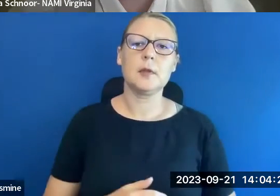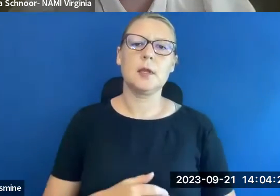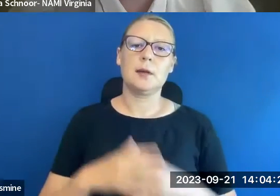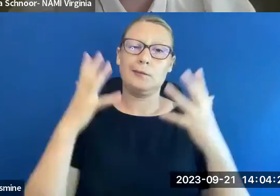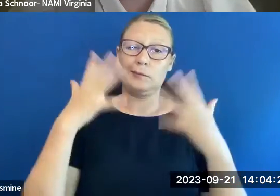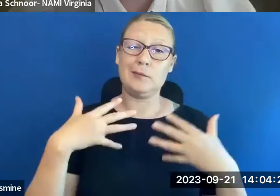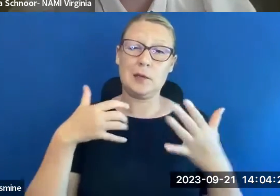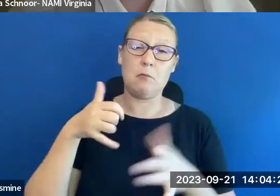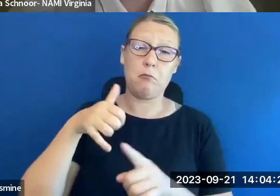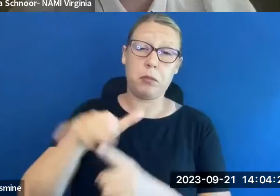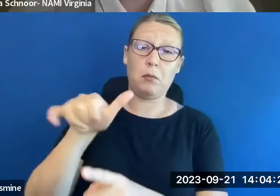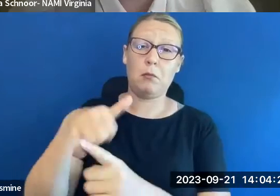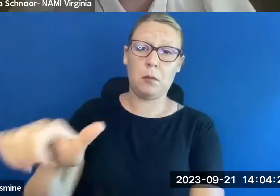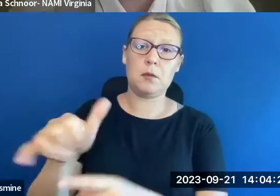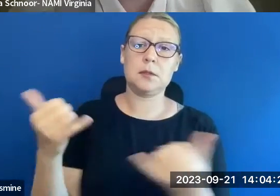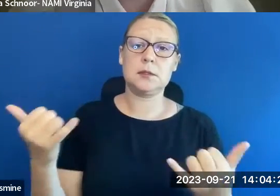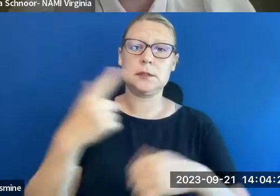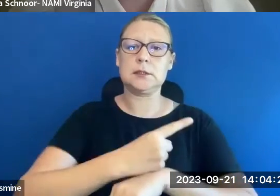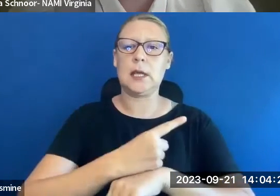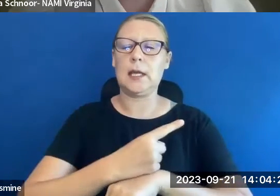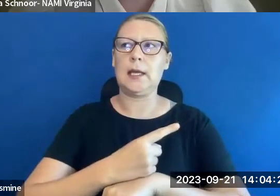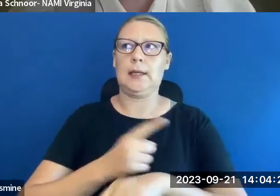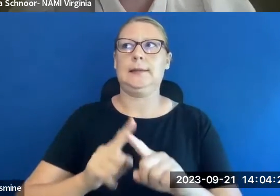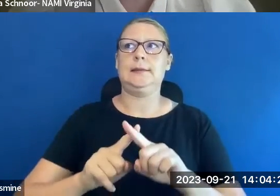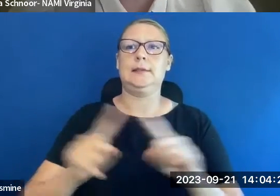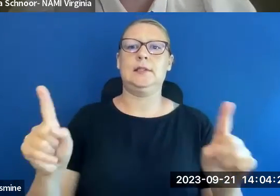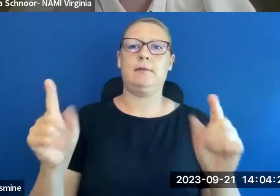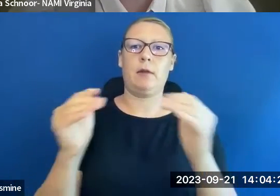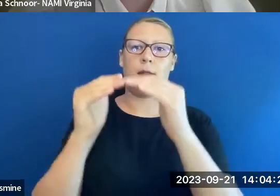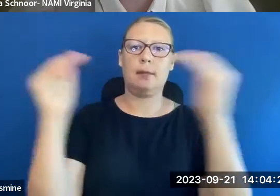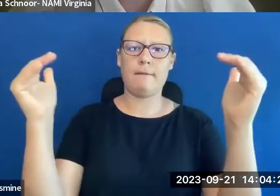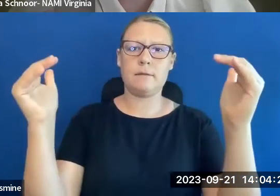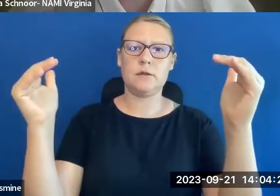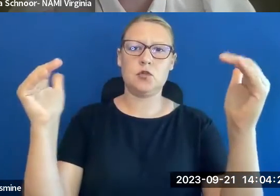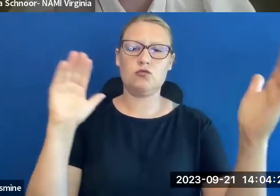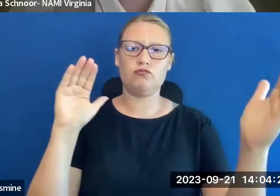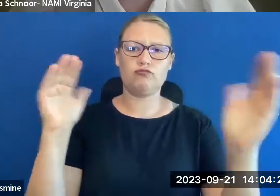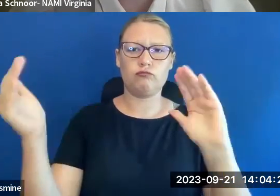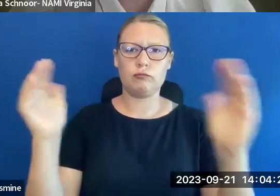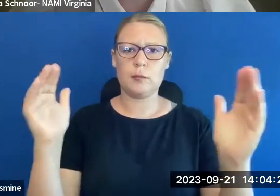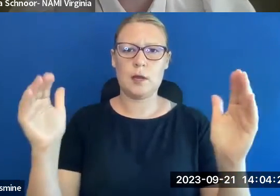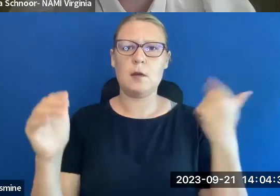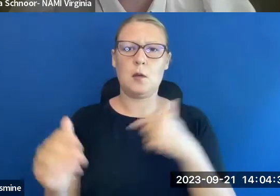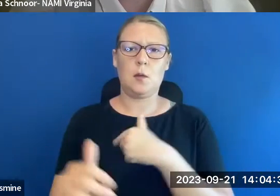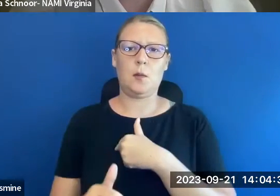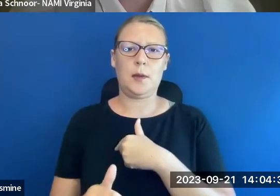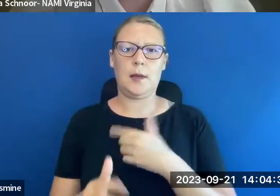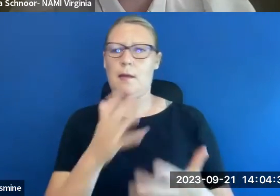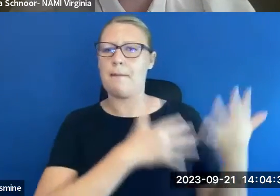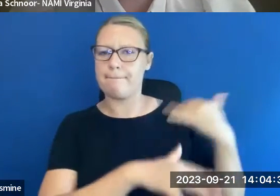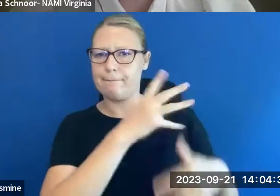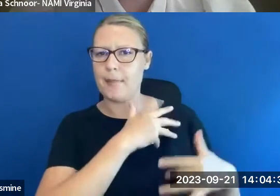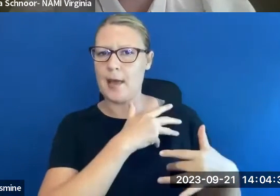bullying that is of today is a very different level than what we have maybe experienced in the